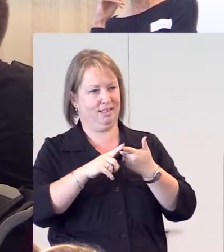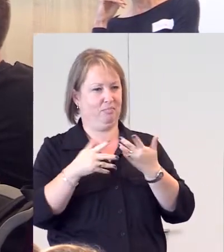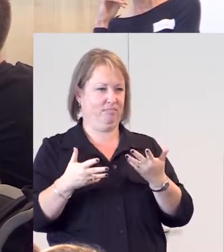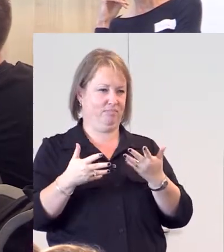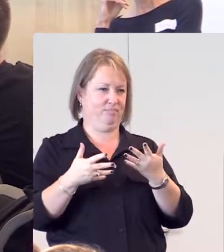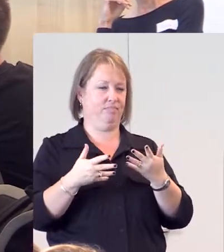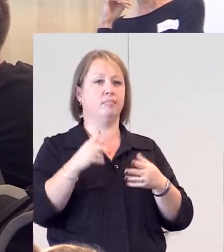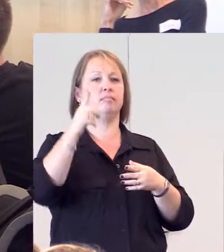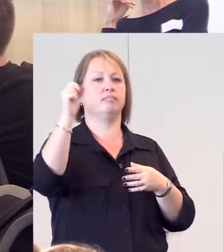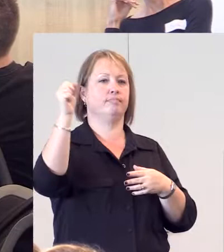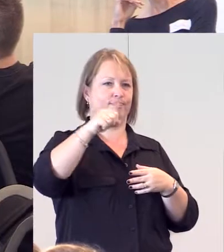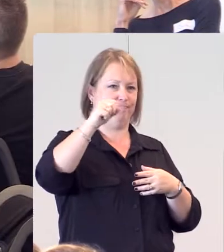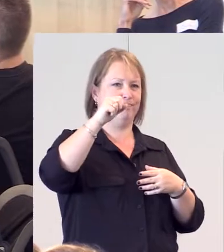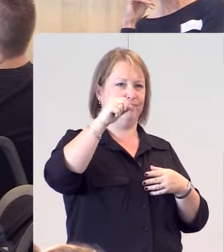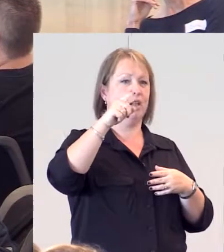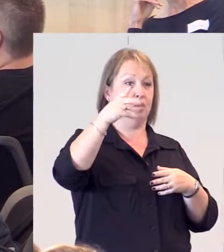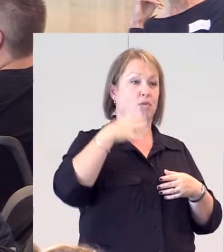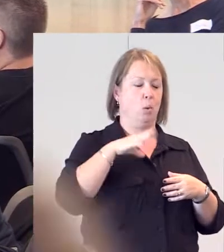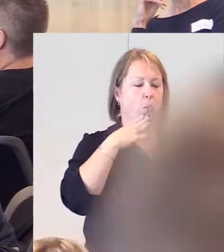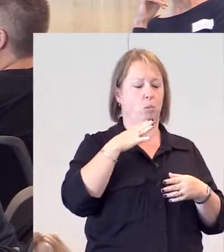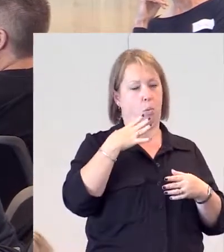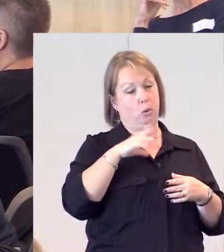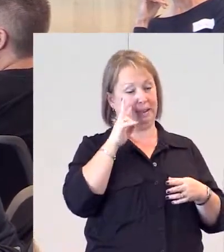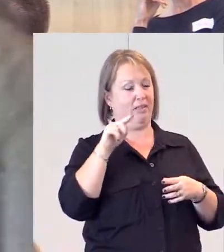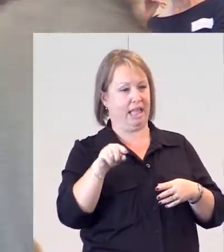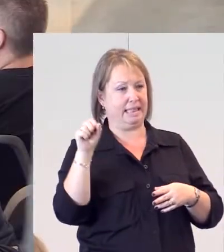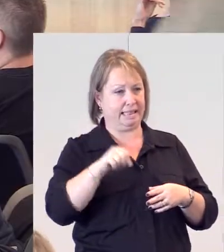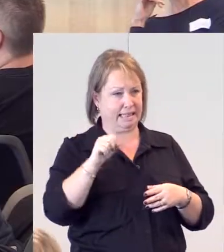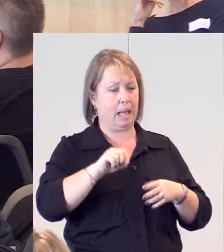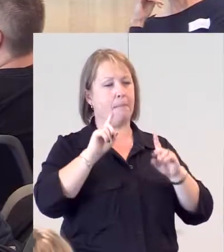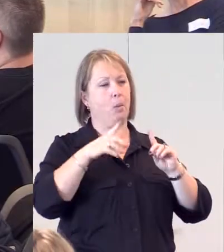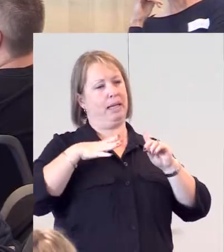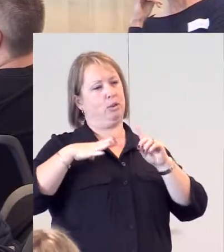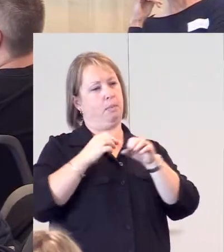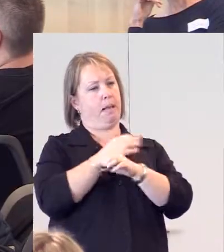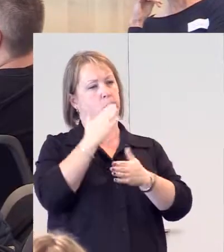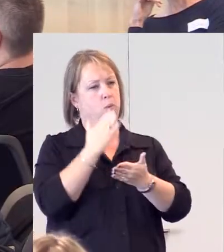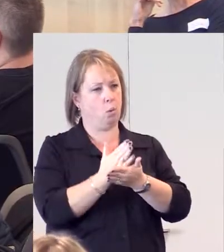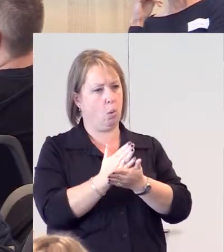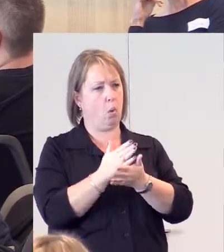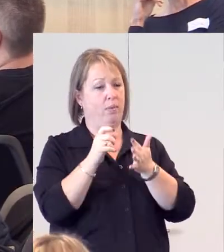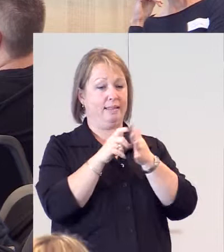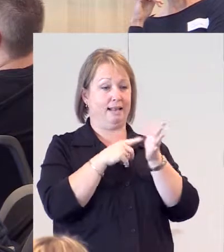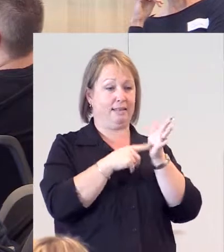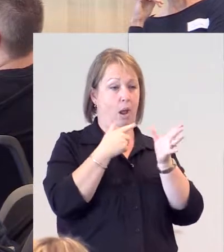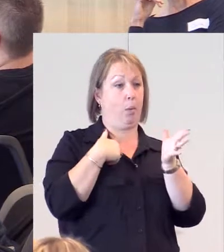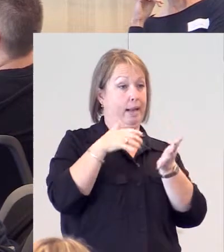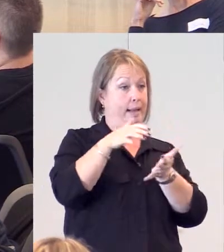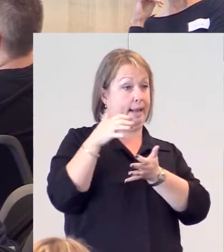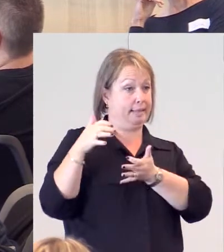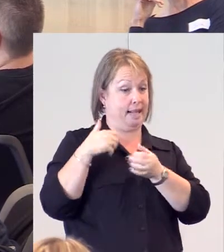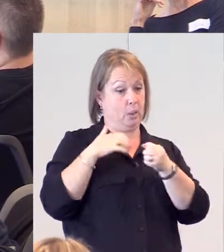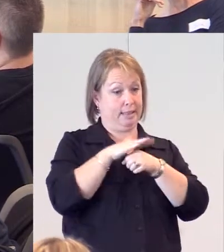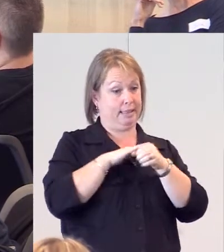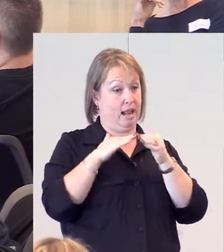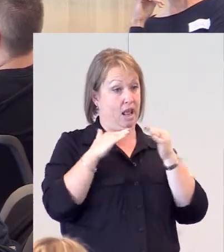Absolutely, and we would absolutely want to see that. But I guess it's about, you know, ensuring that the data that we are collecting at a sector